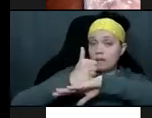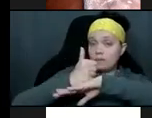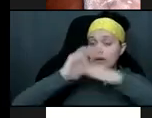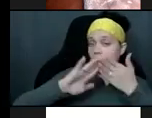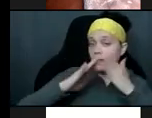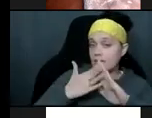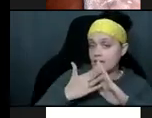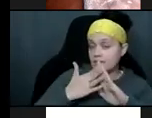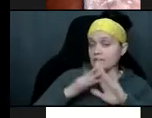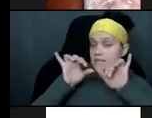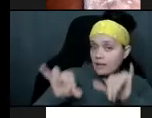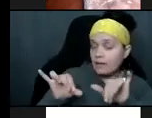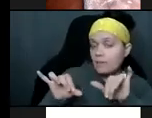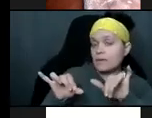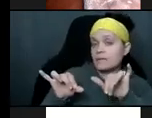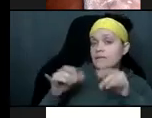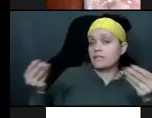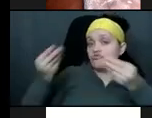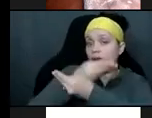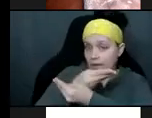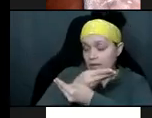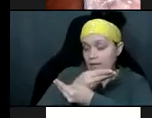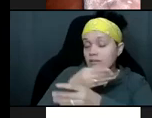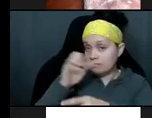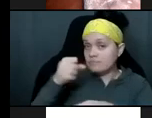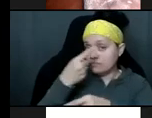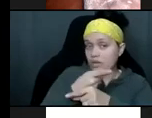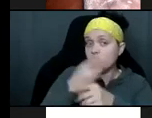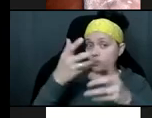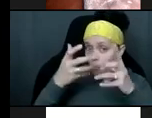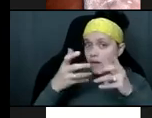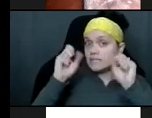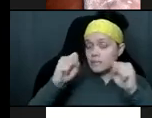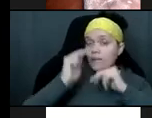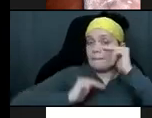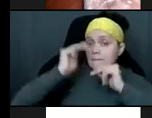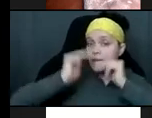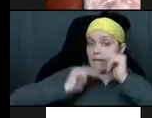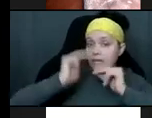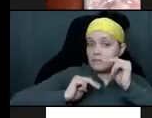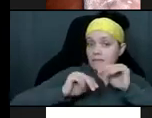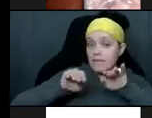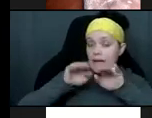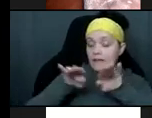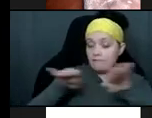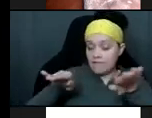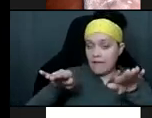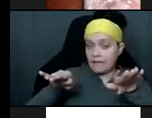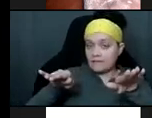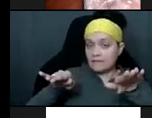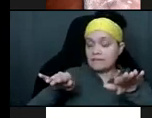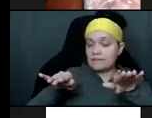colonies, settlements, trade. Yeah, you want to be able to build, and flatlands are great for